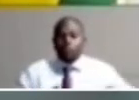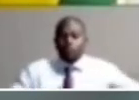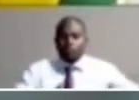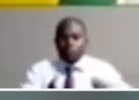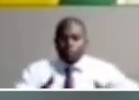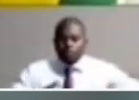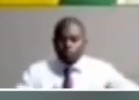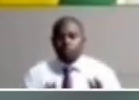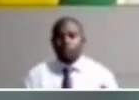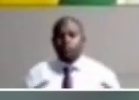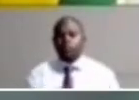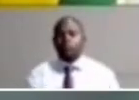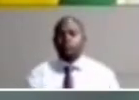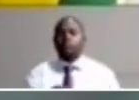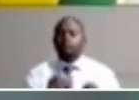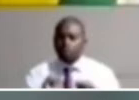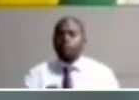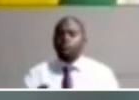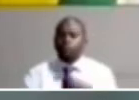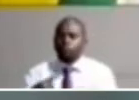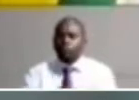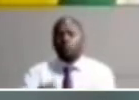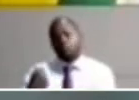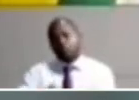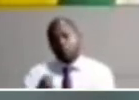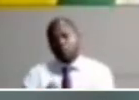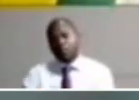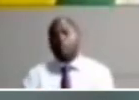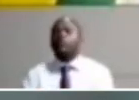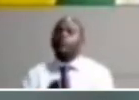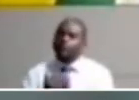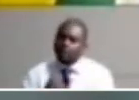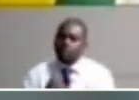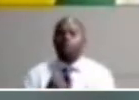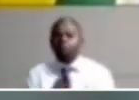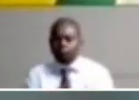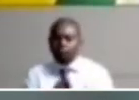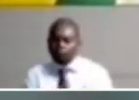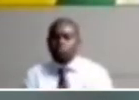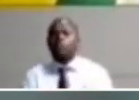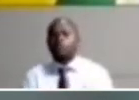the roads group. We need them.